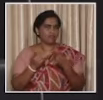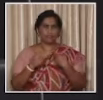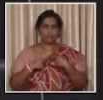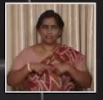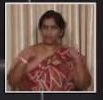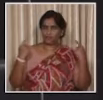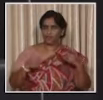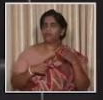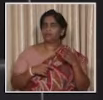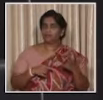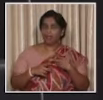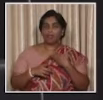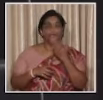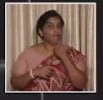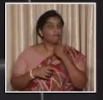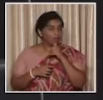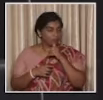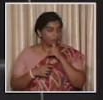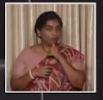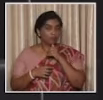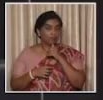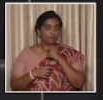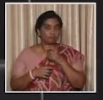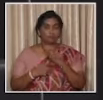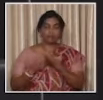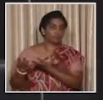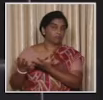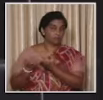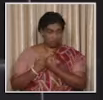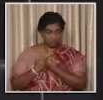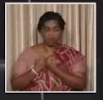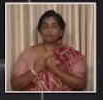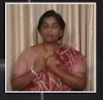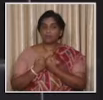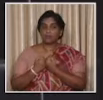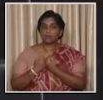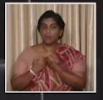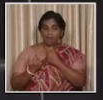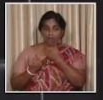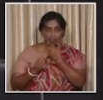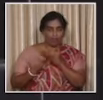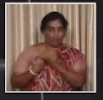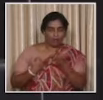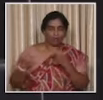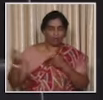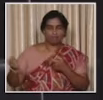is going to be taken away, which should be retained